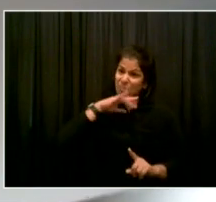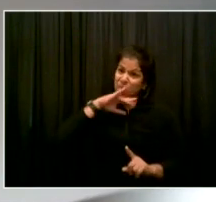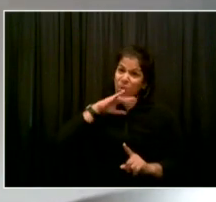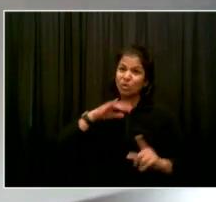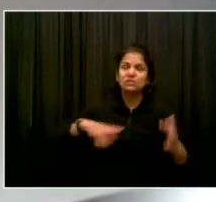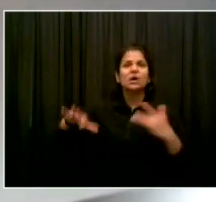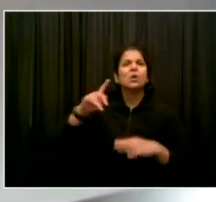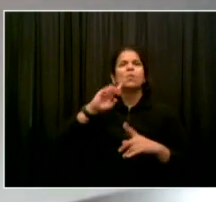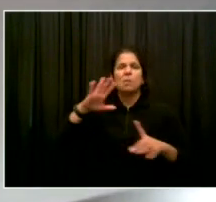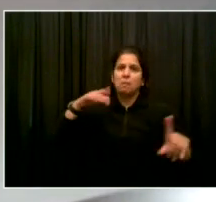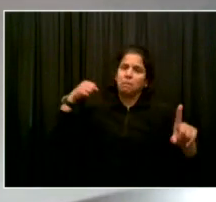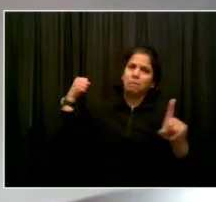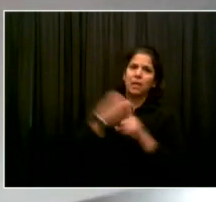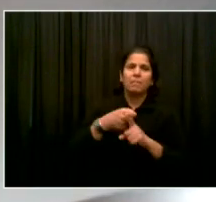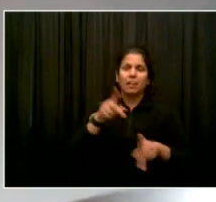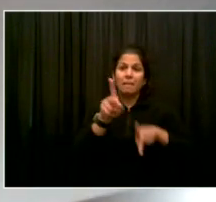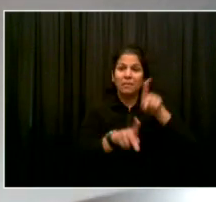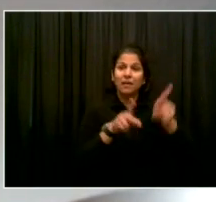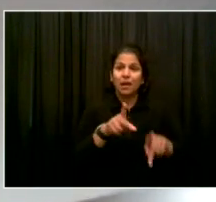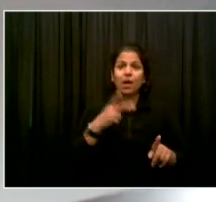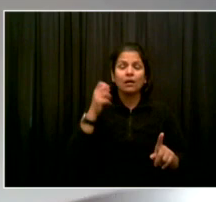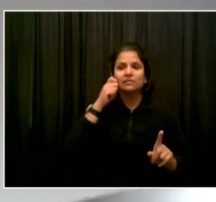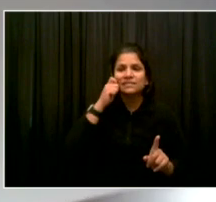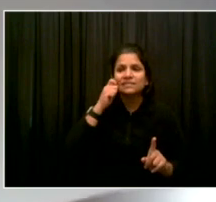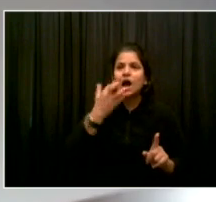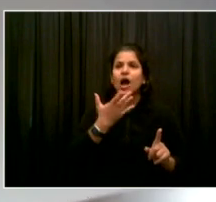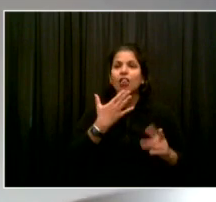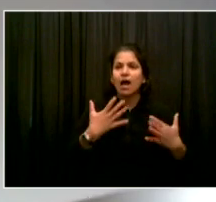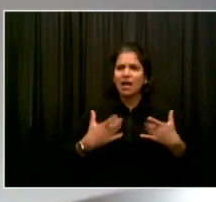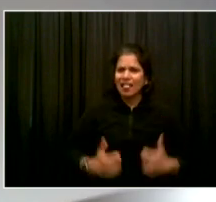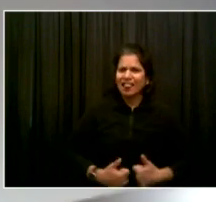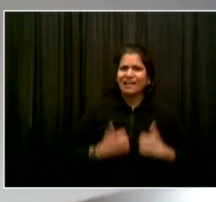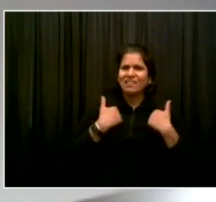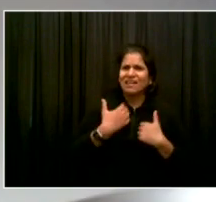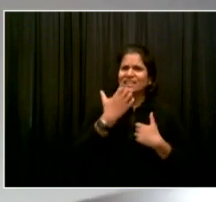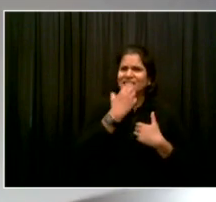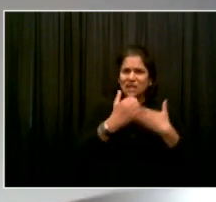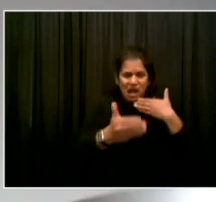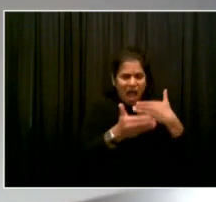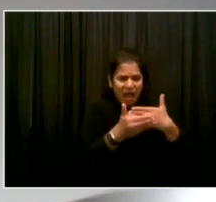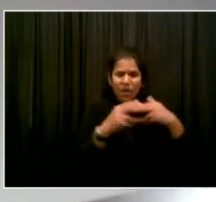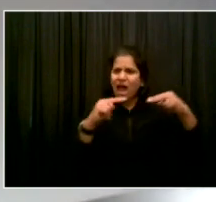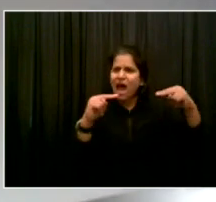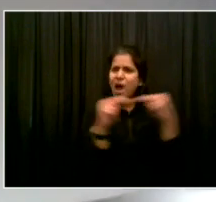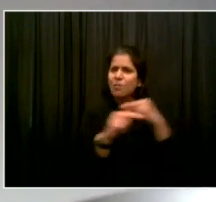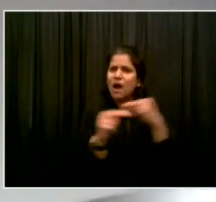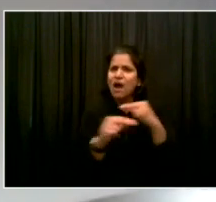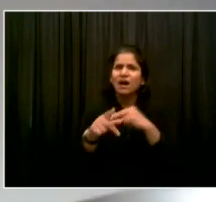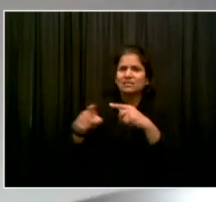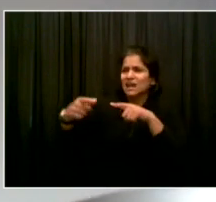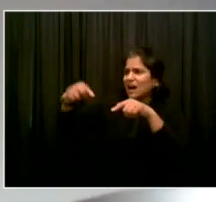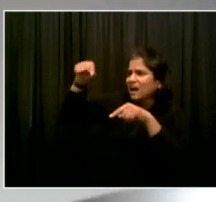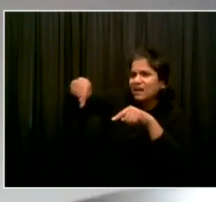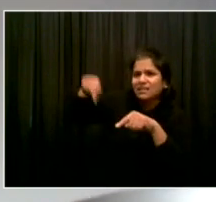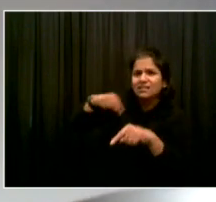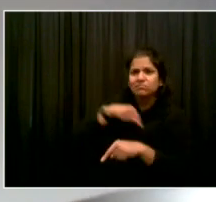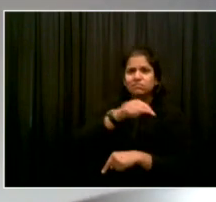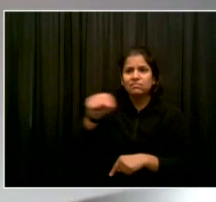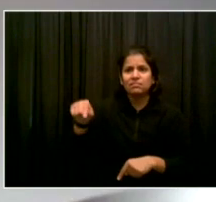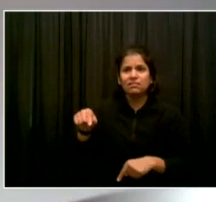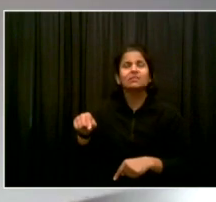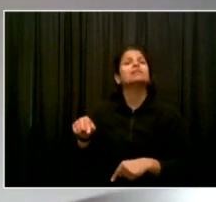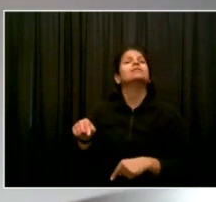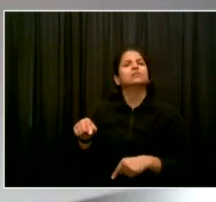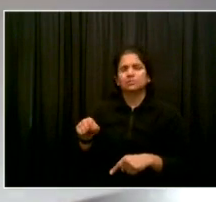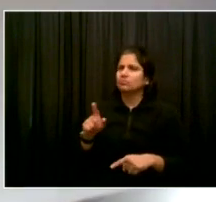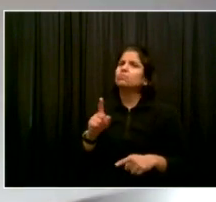excited about those investments. You're putting your money where your mouth is, and that's really, really important. I'm hoping you get some of the money